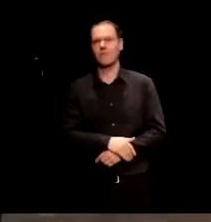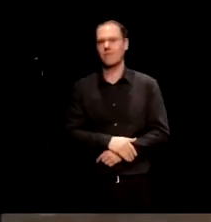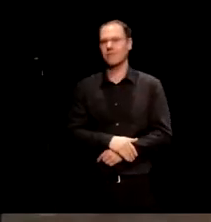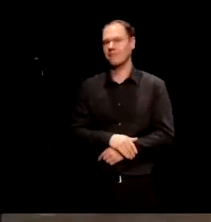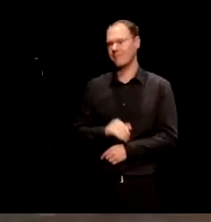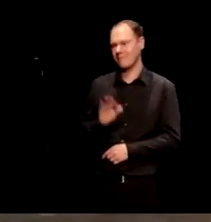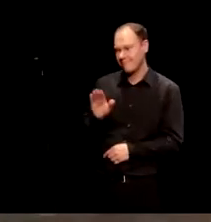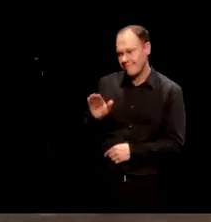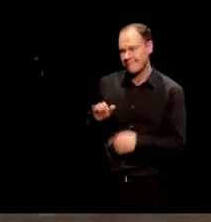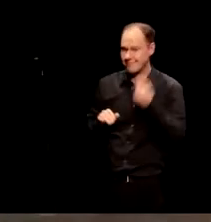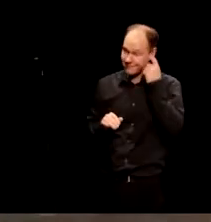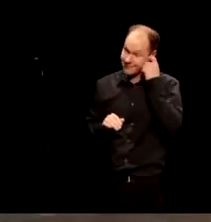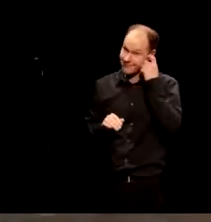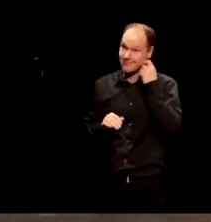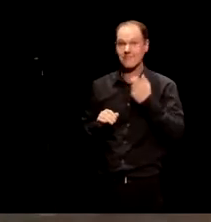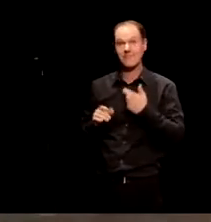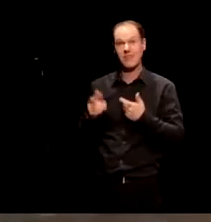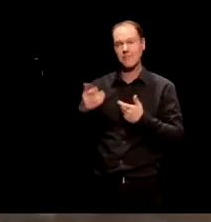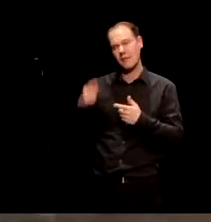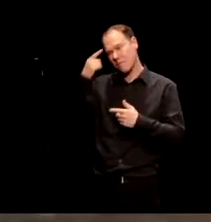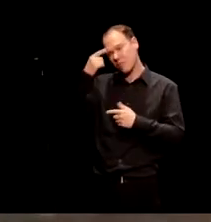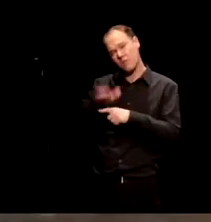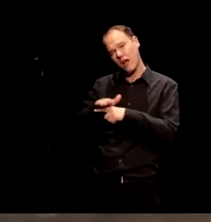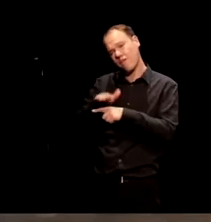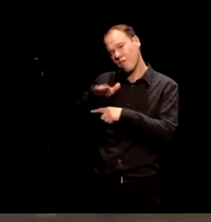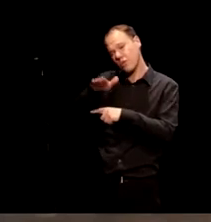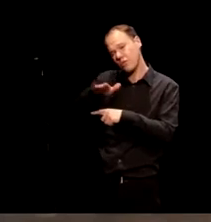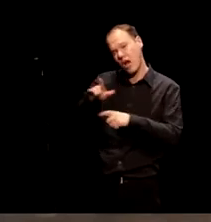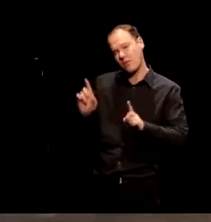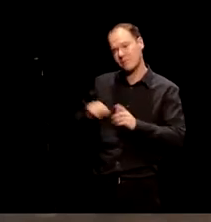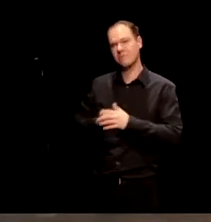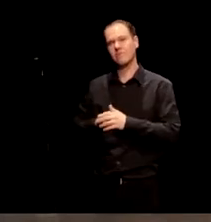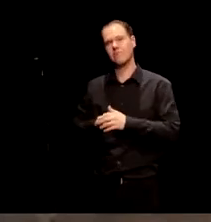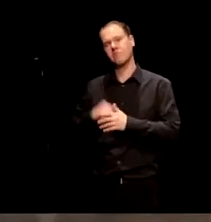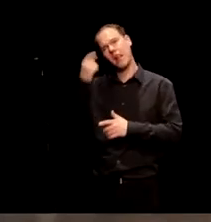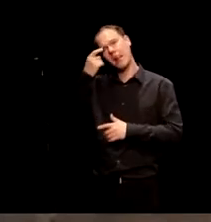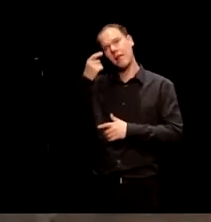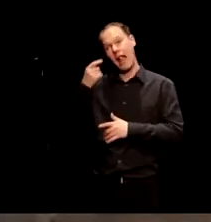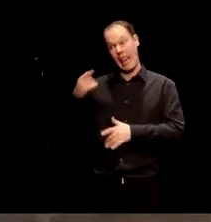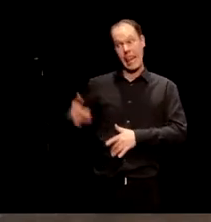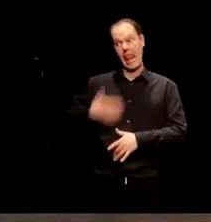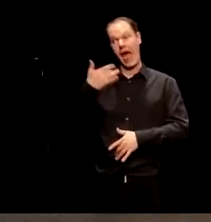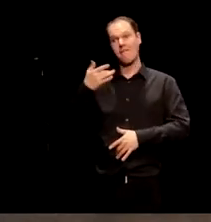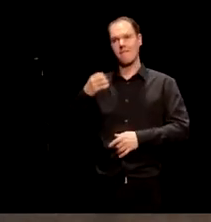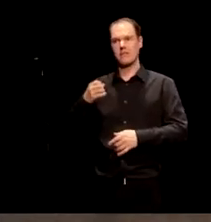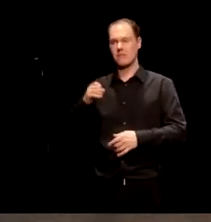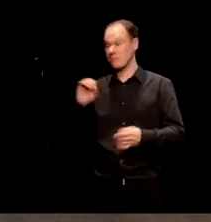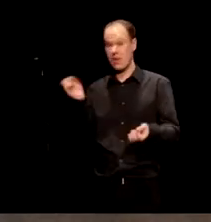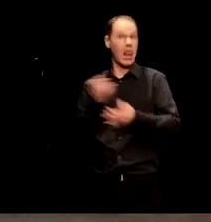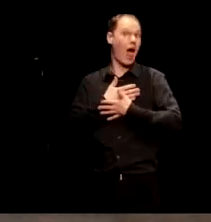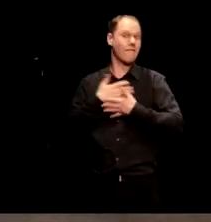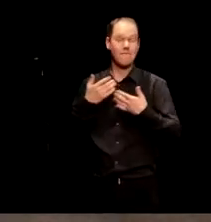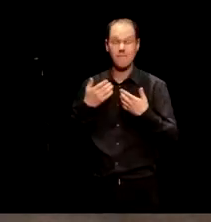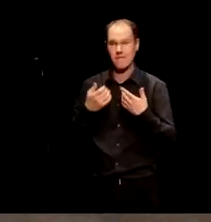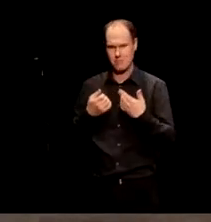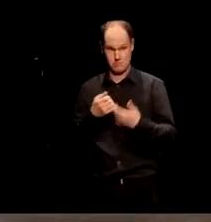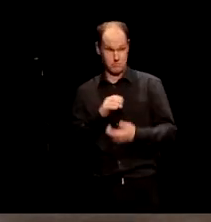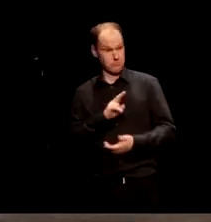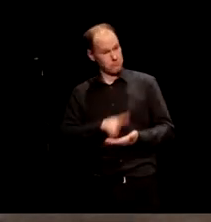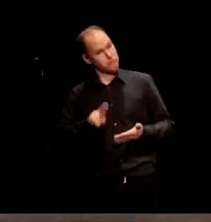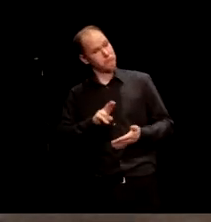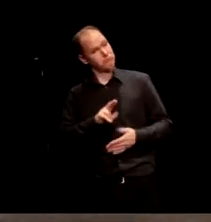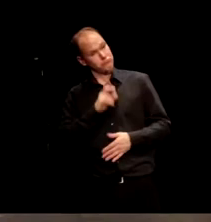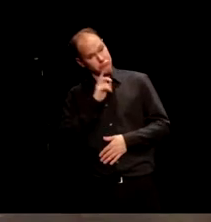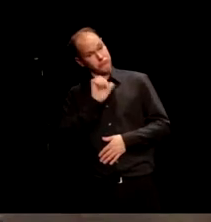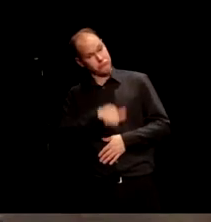Ruth, have you ever thought about the future? About life? About love? Naturally. But